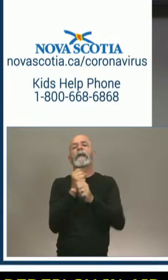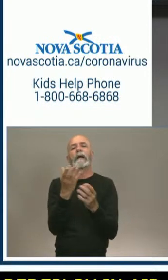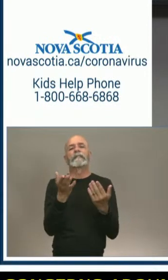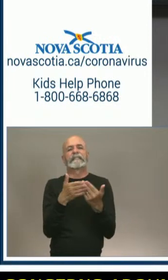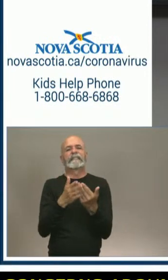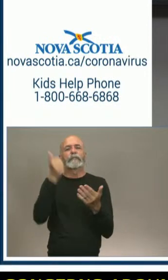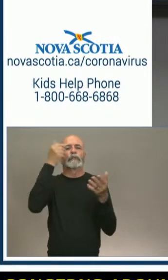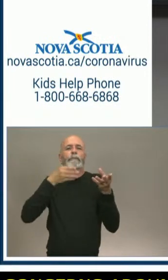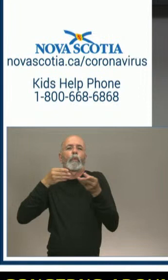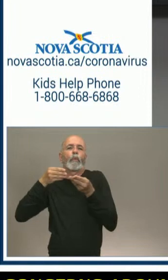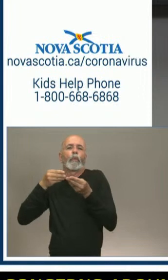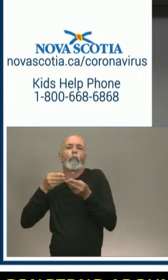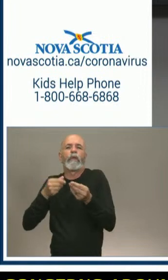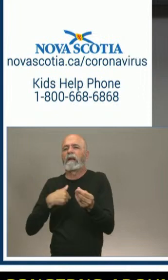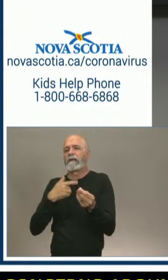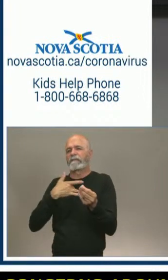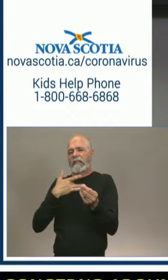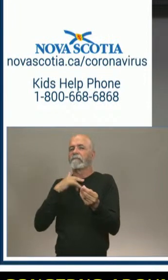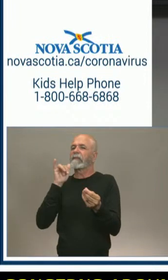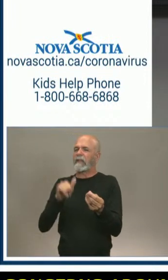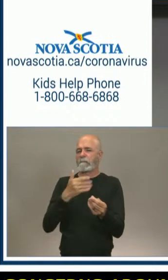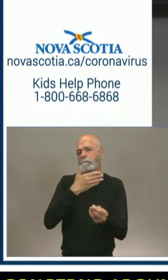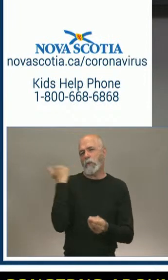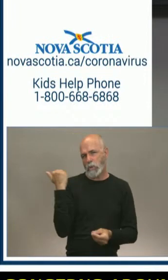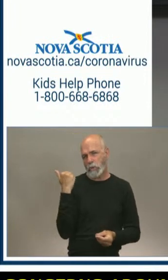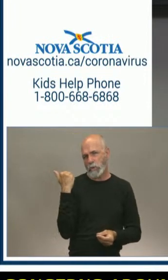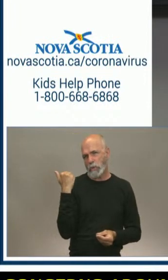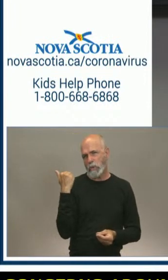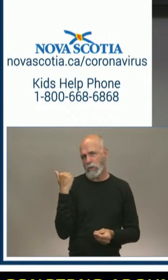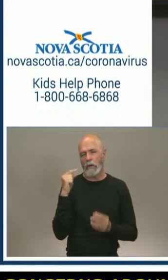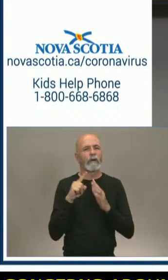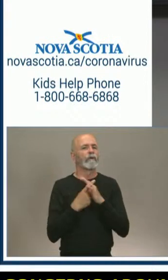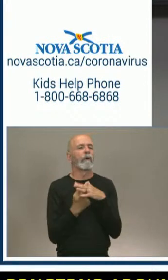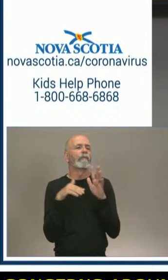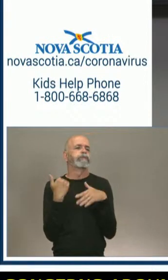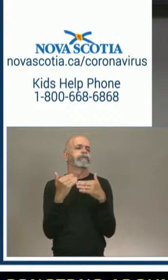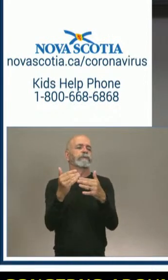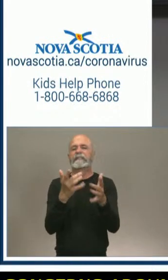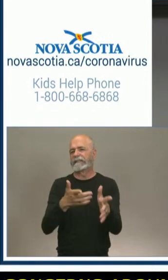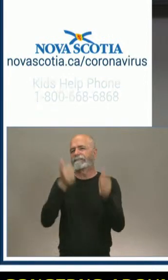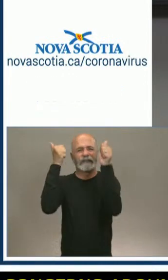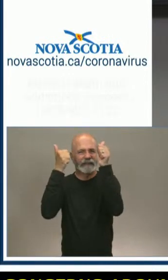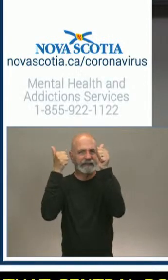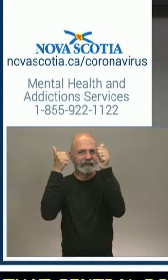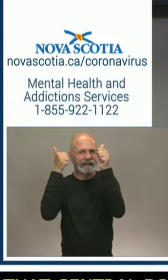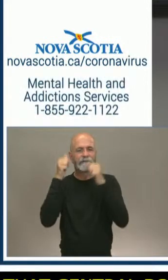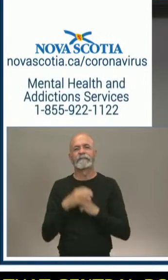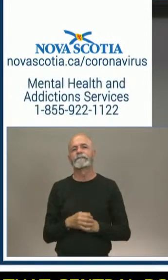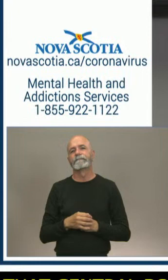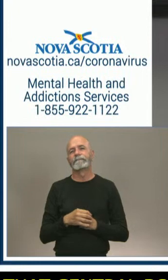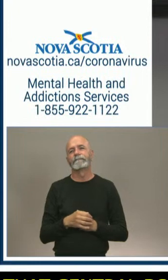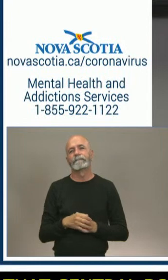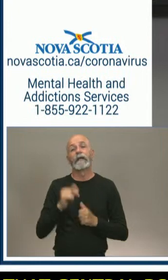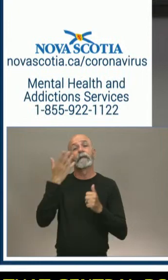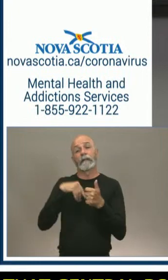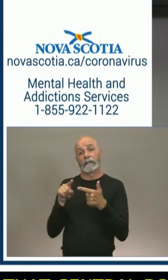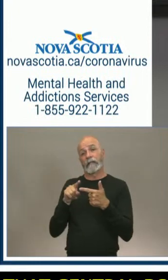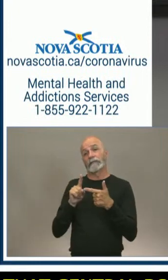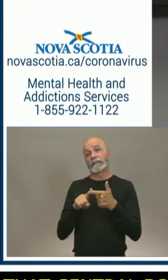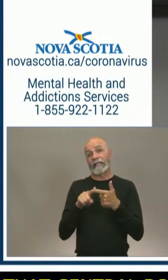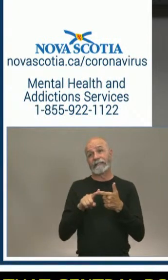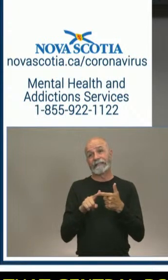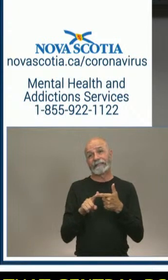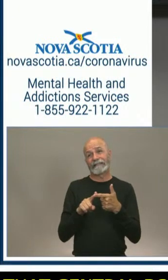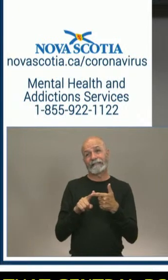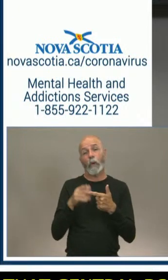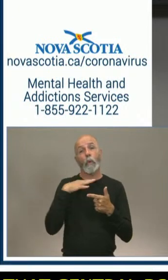I fully believe that's going to actually allow us to move rapidly, more faster as we enter second doses than other provinces,